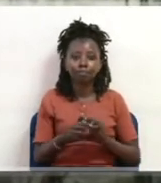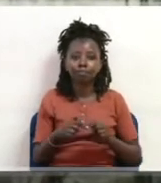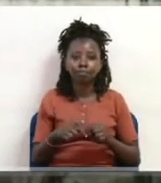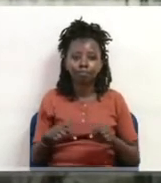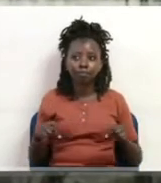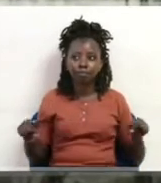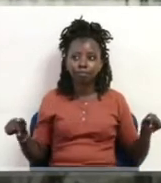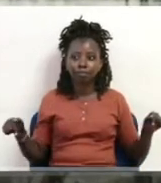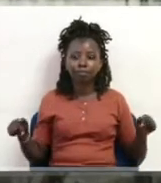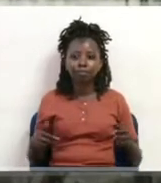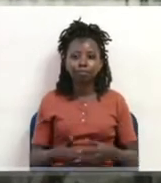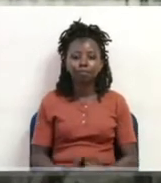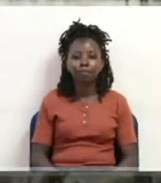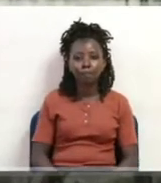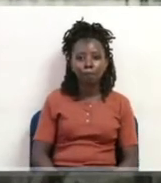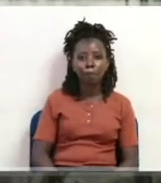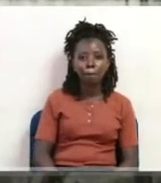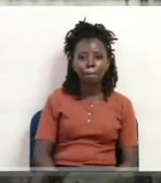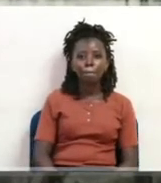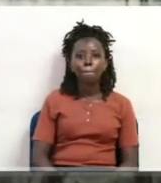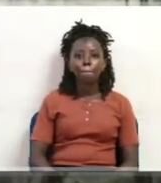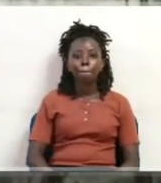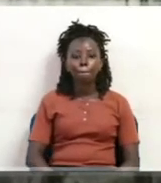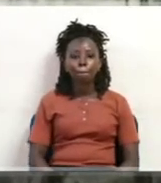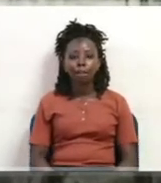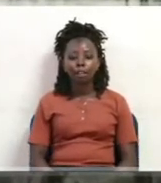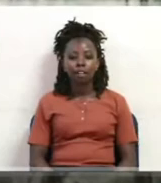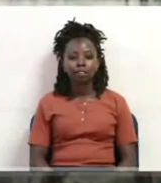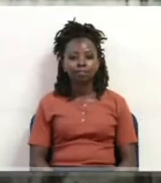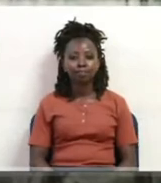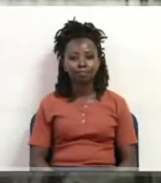11. And they sang responsively, and they